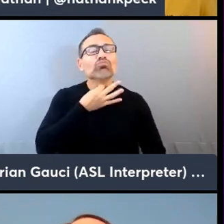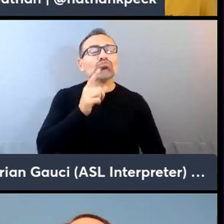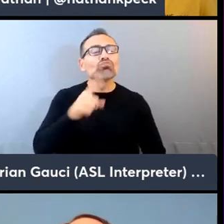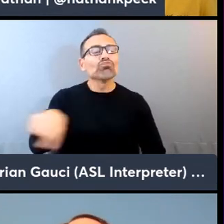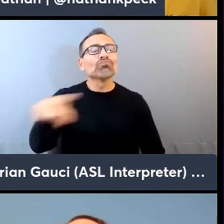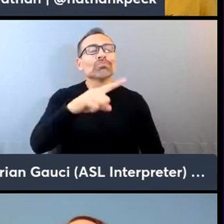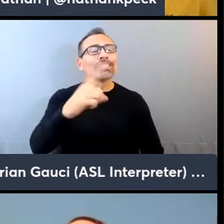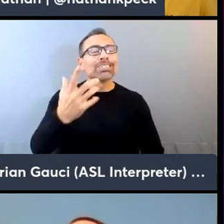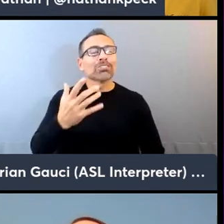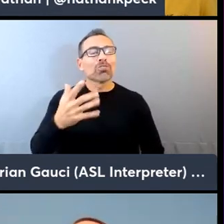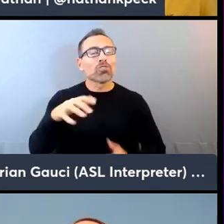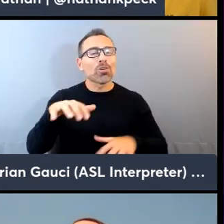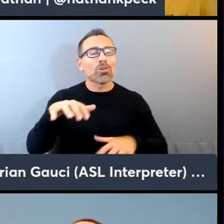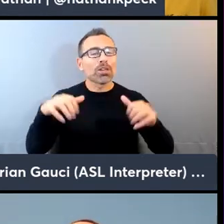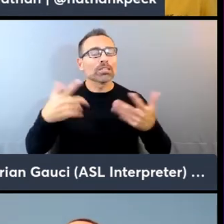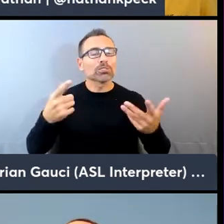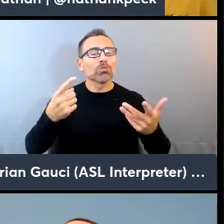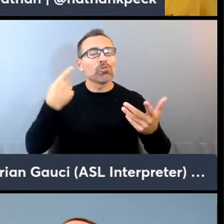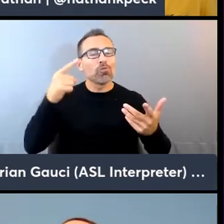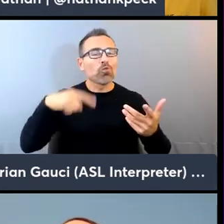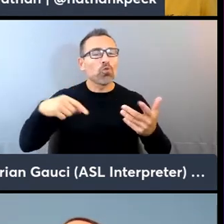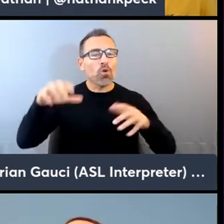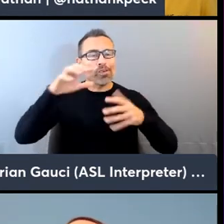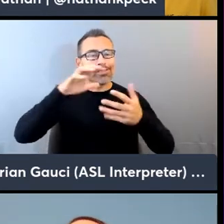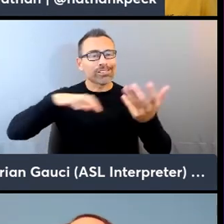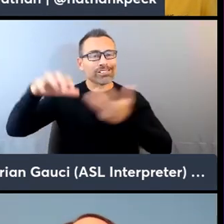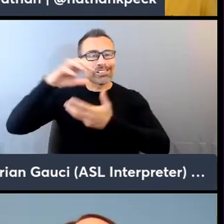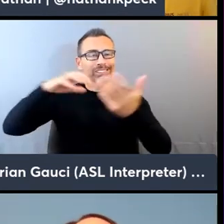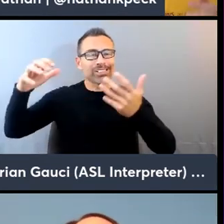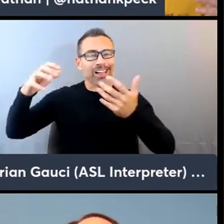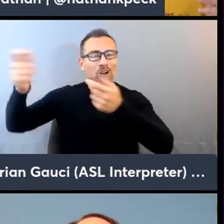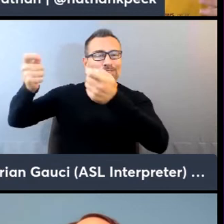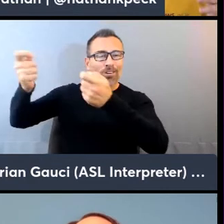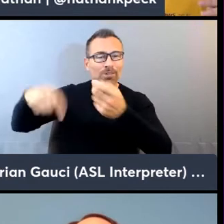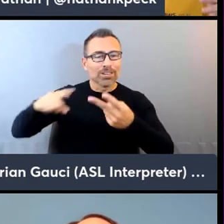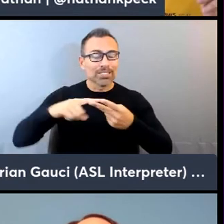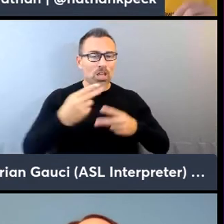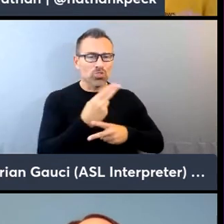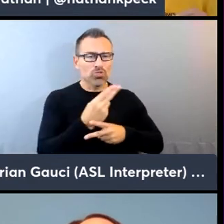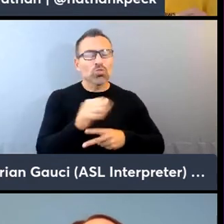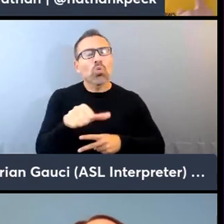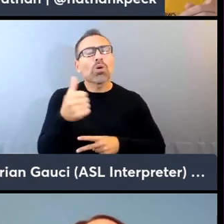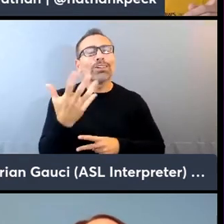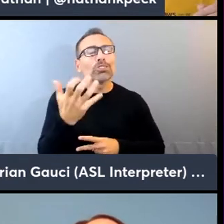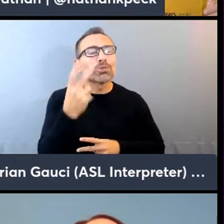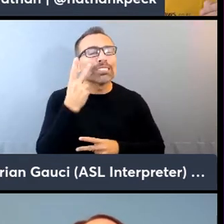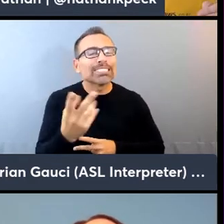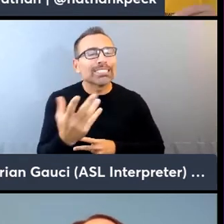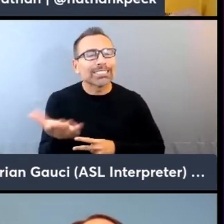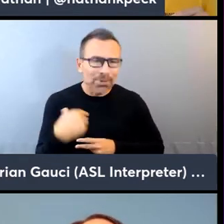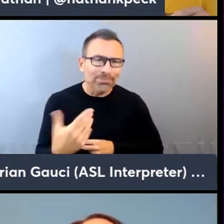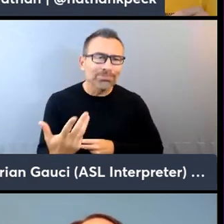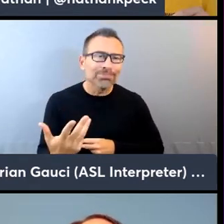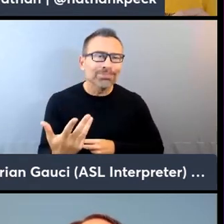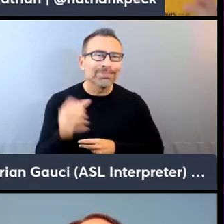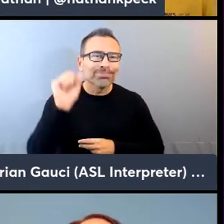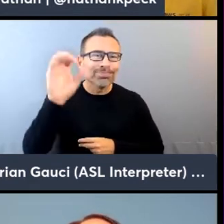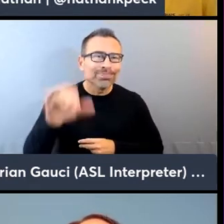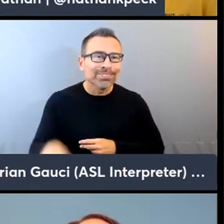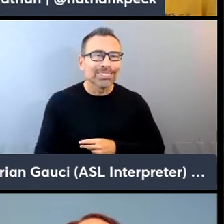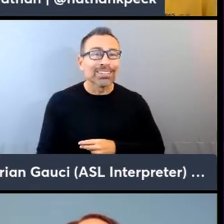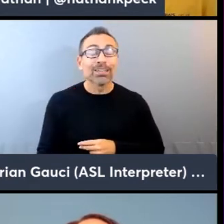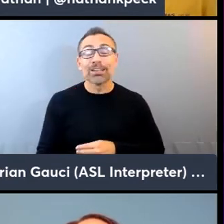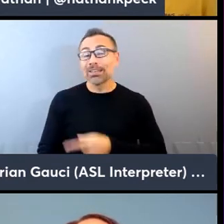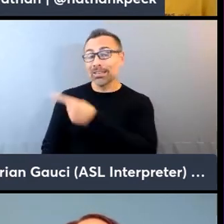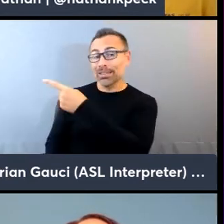operations and governance perspective, what other use cases do you want to see us do? We'd love to hear from you. Actually, one fantastic comment